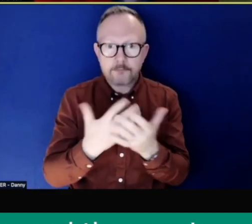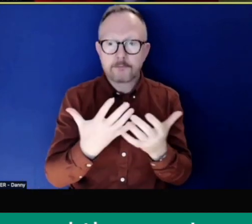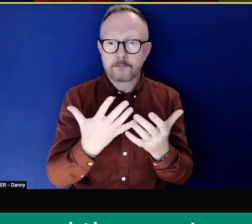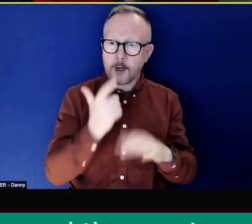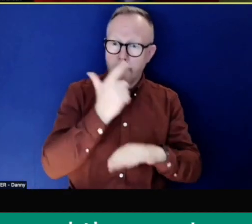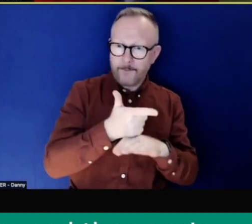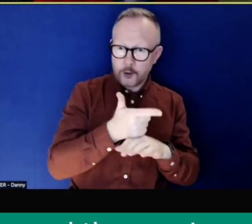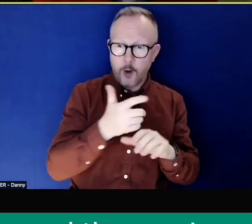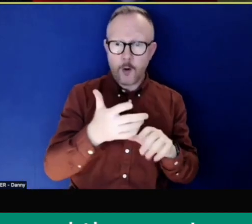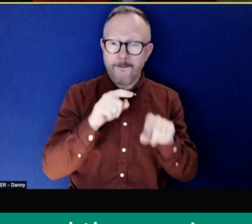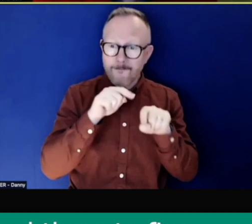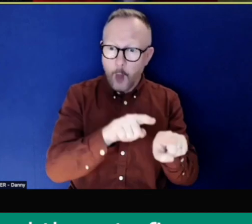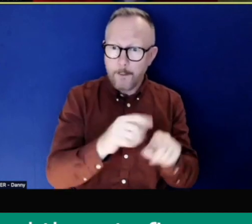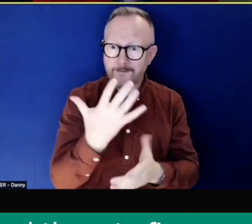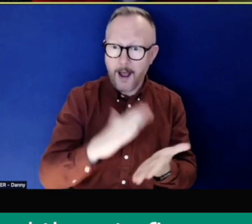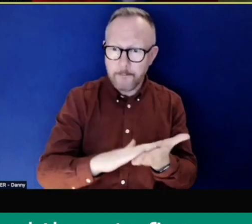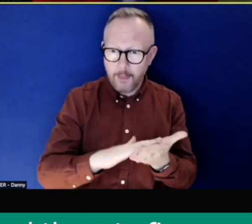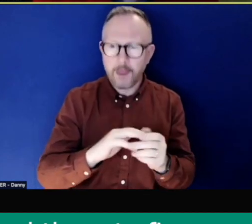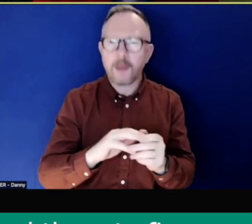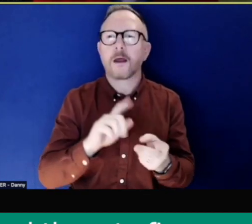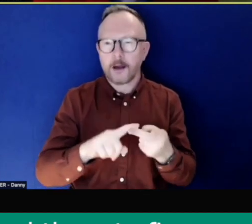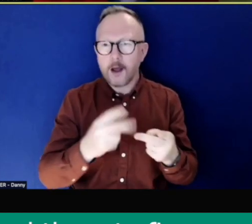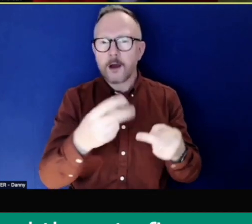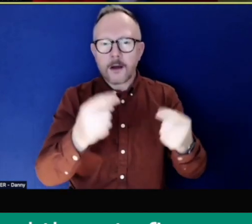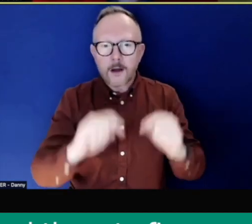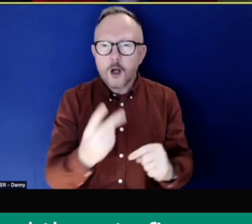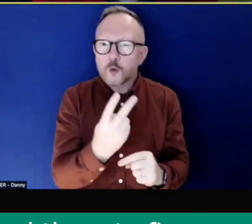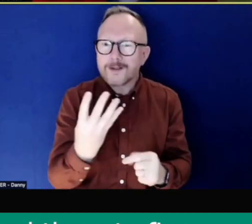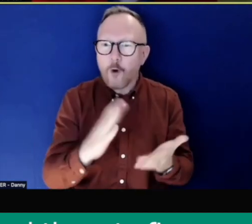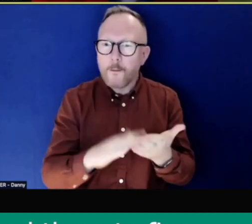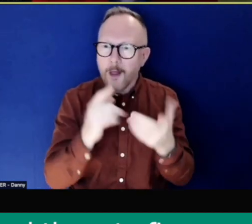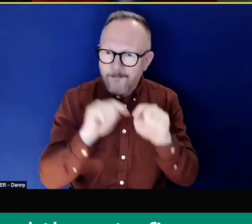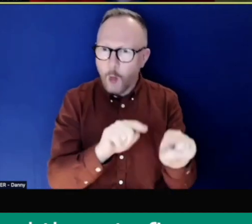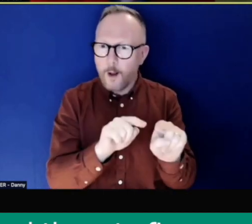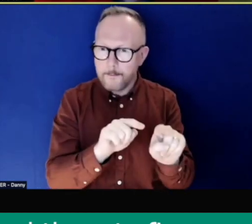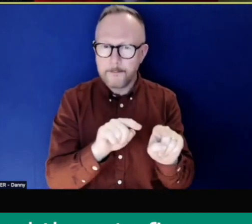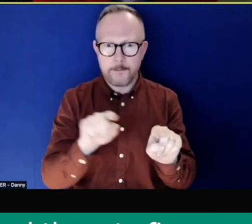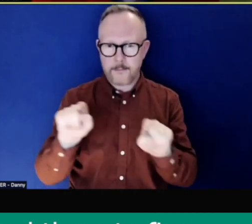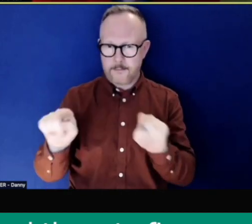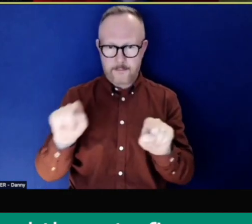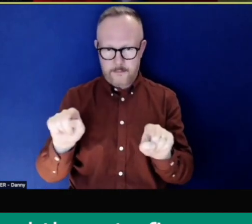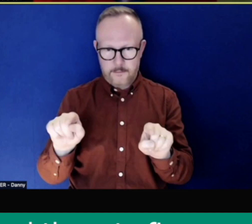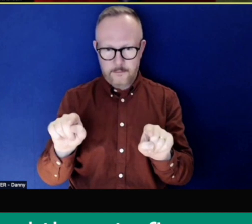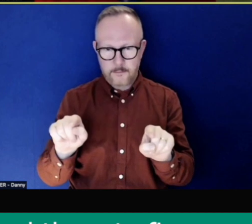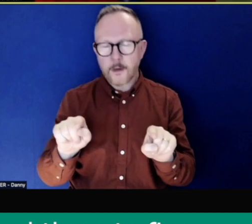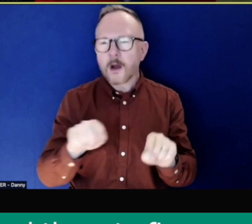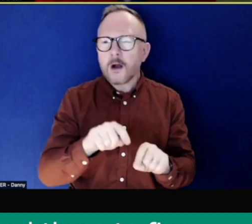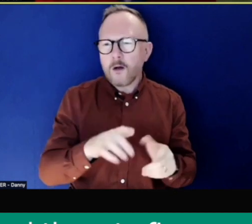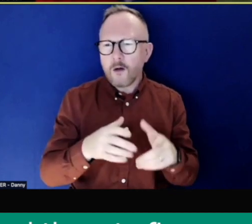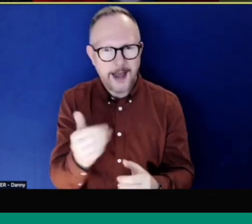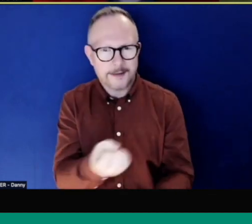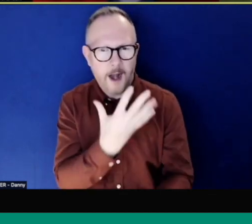and then again 24 months later. And that second 24-month follow-up, the children were then aged 3 to 5, mostly 3 and 4 years